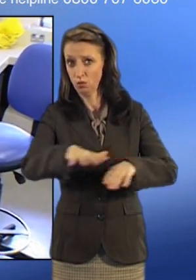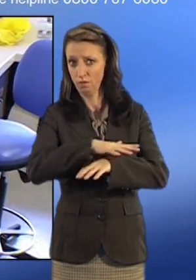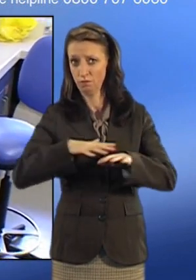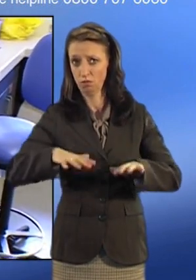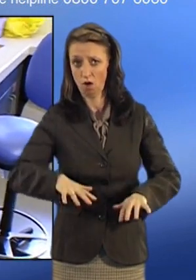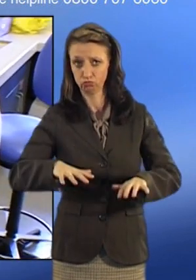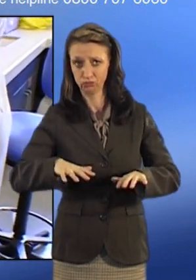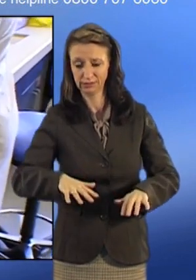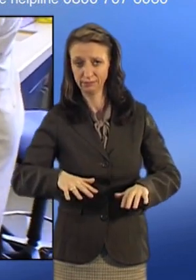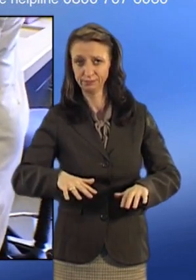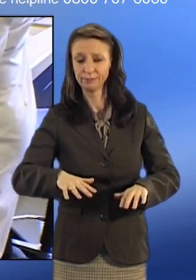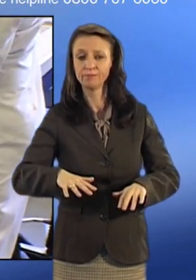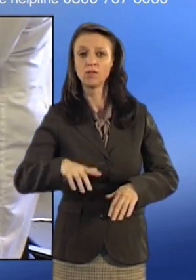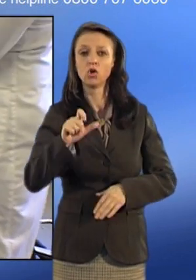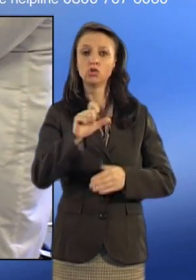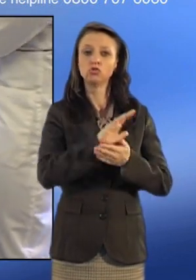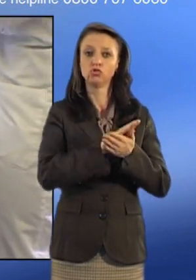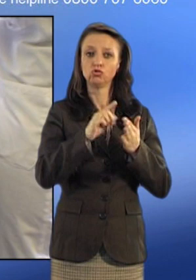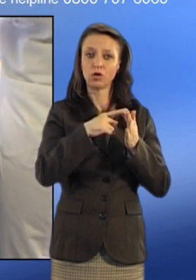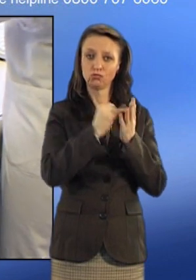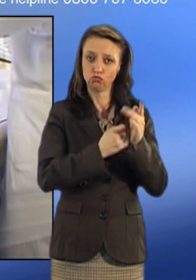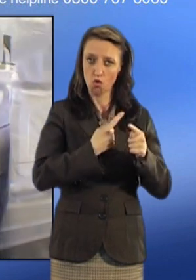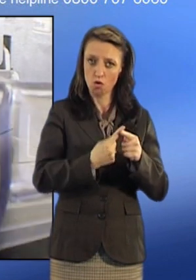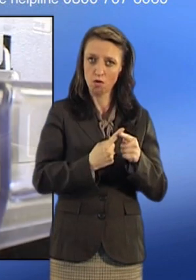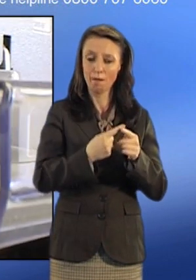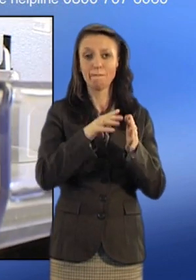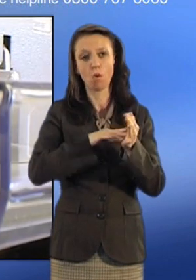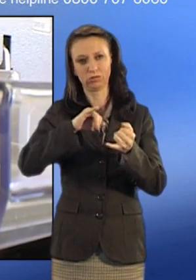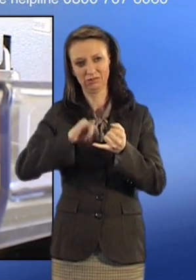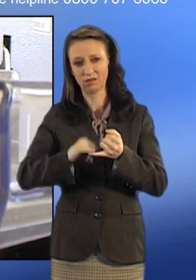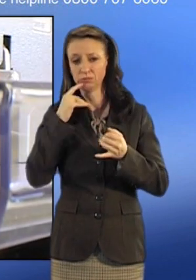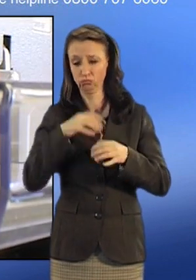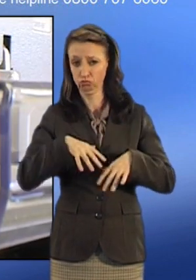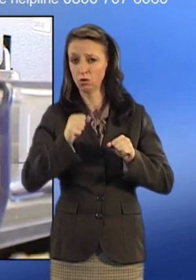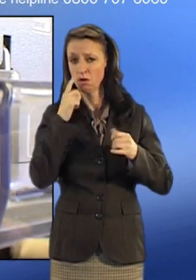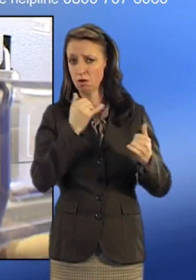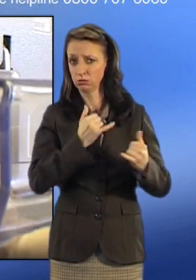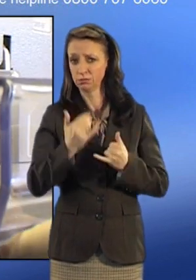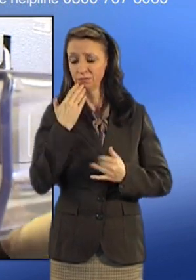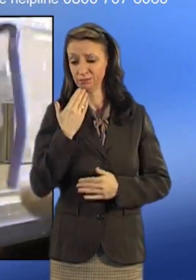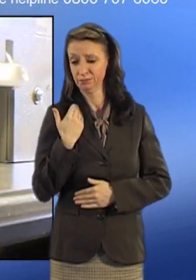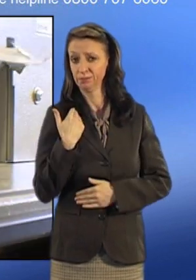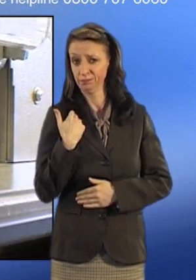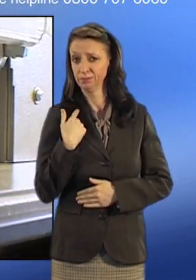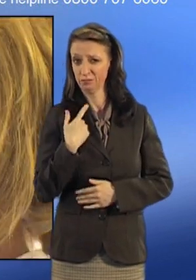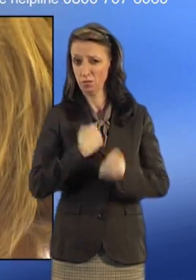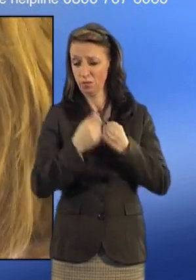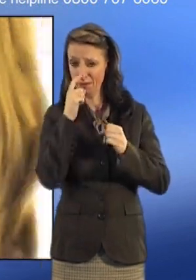Cheshire and Merseyside was one of the first areas to begin screening, and the programme will be national by 2009.